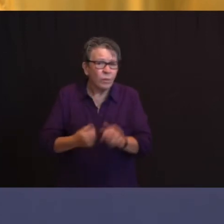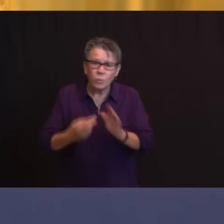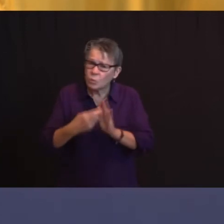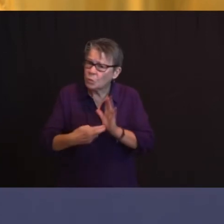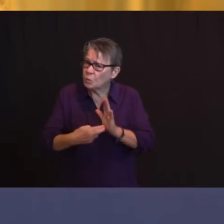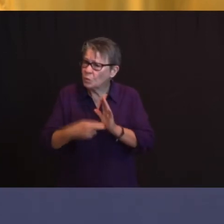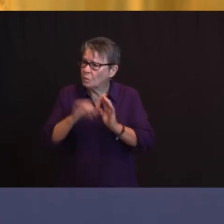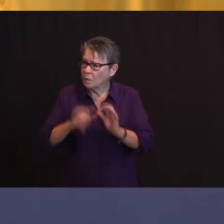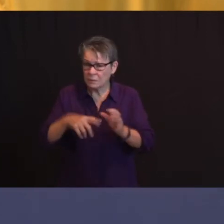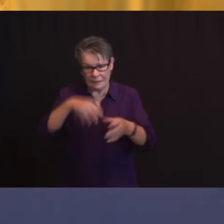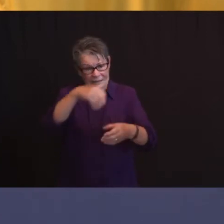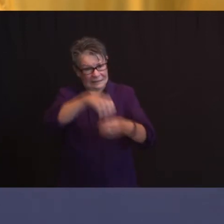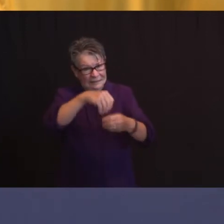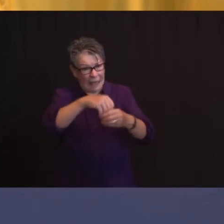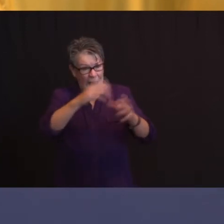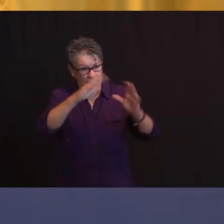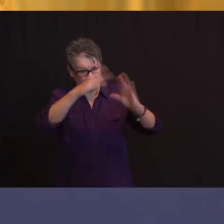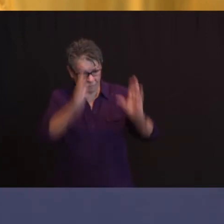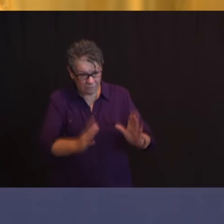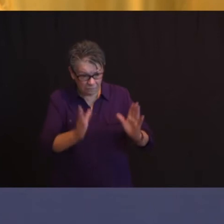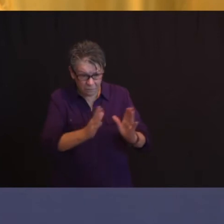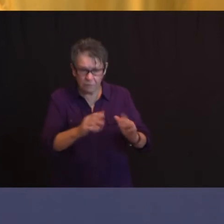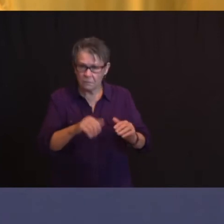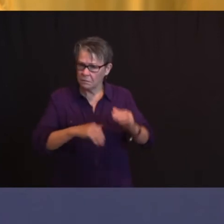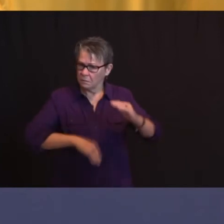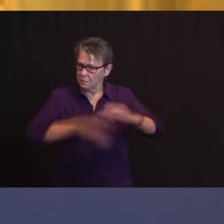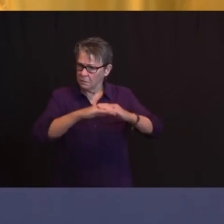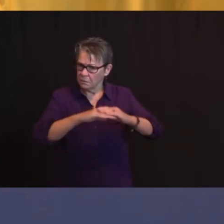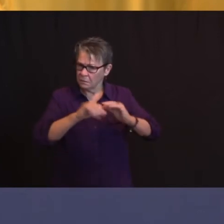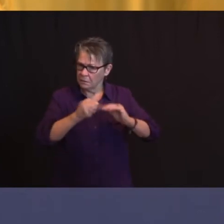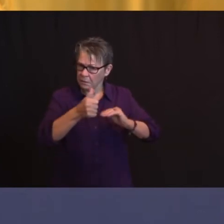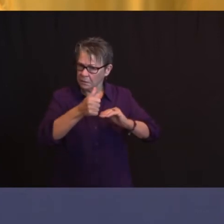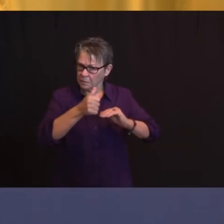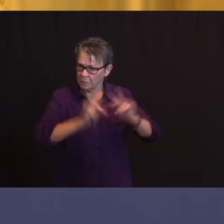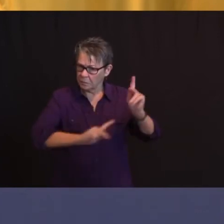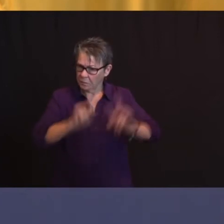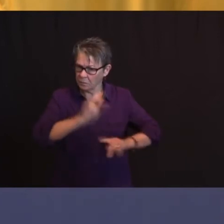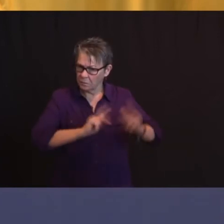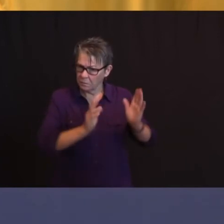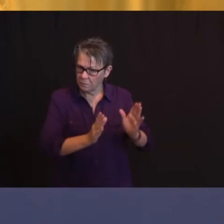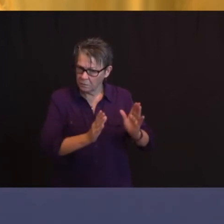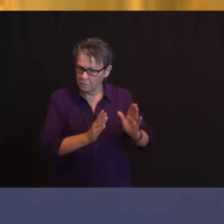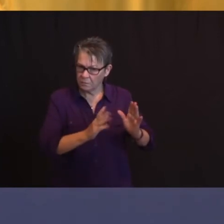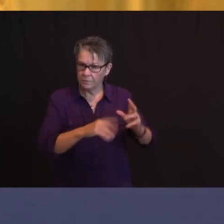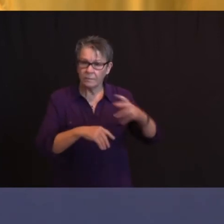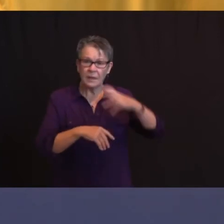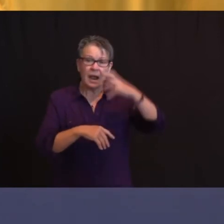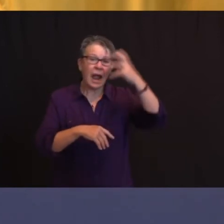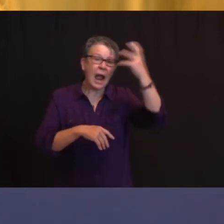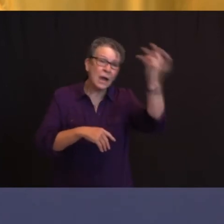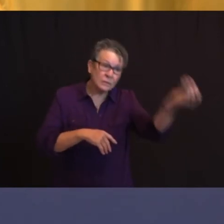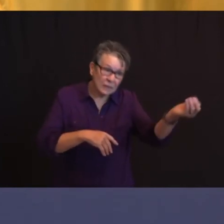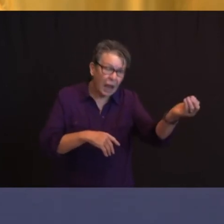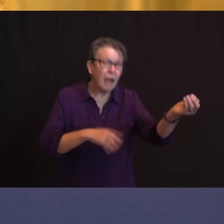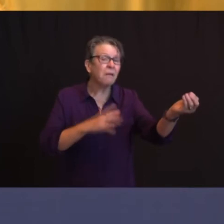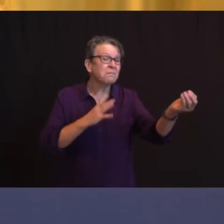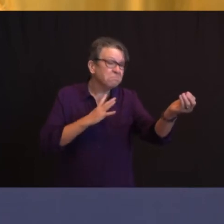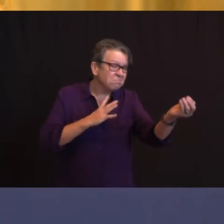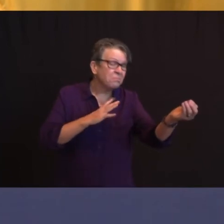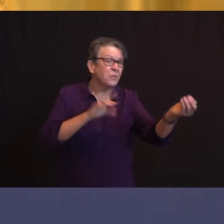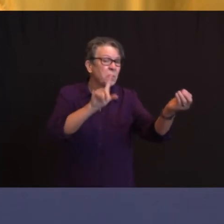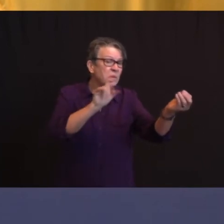a First Amendment carve-out, clearly, which we've been clear about. I'm not familiar with